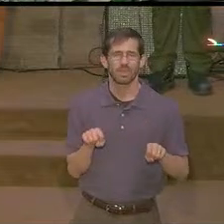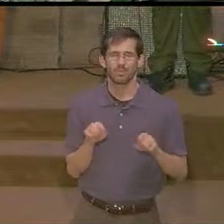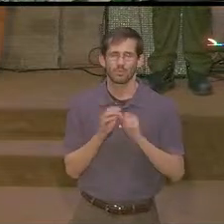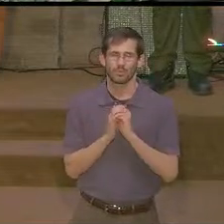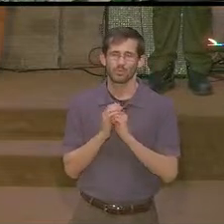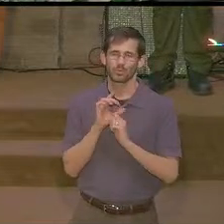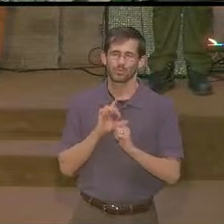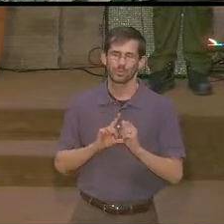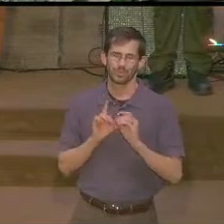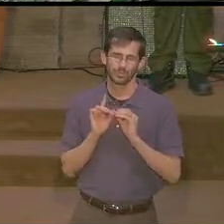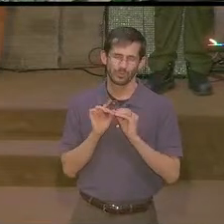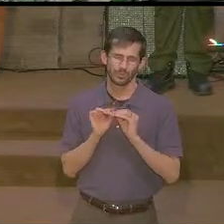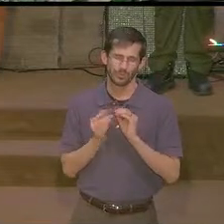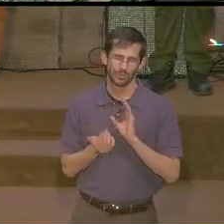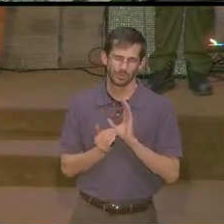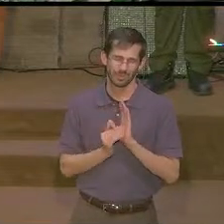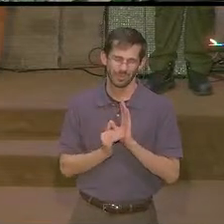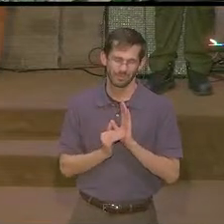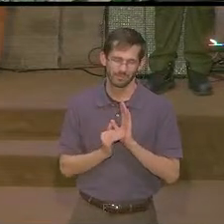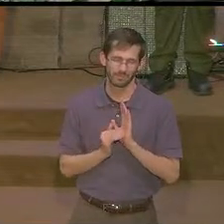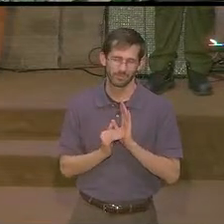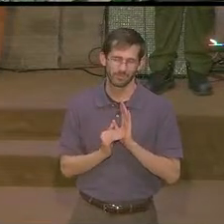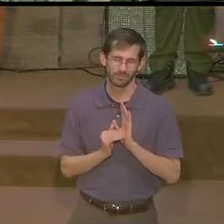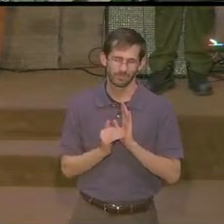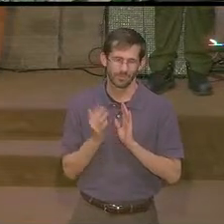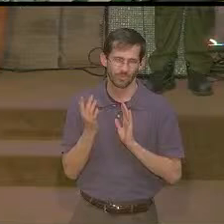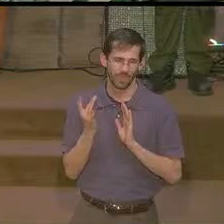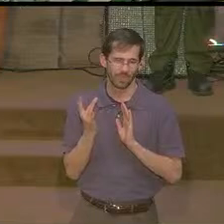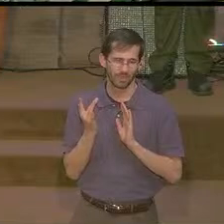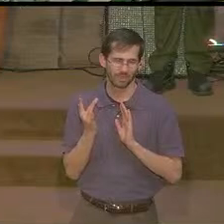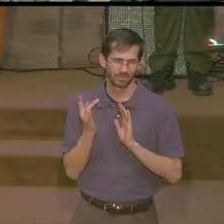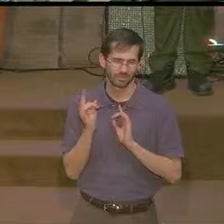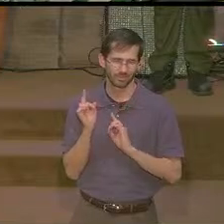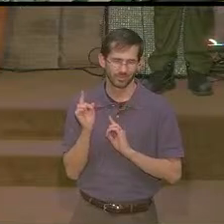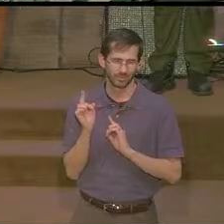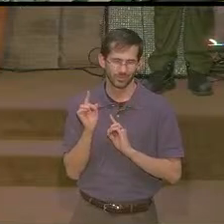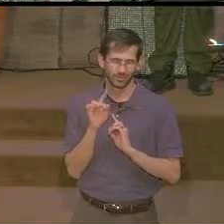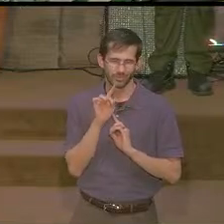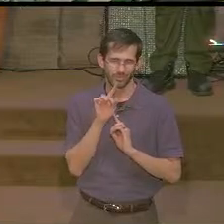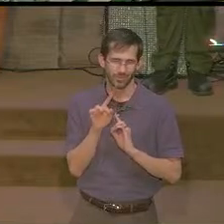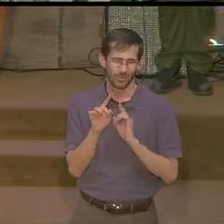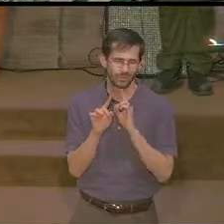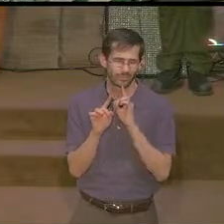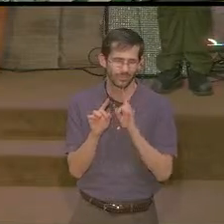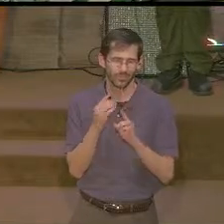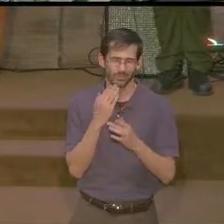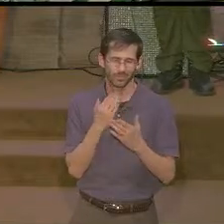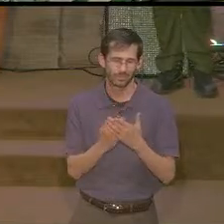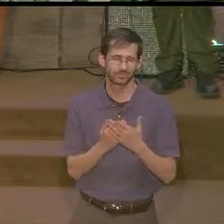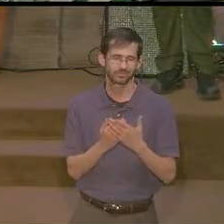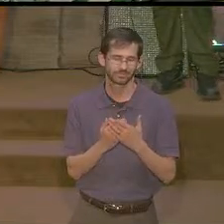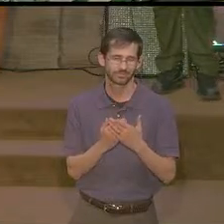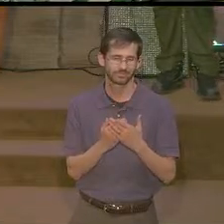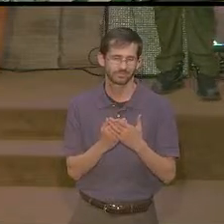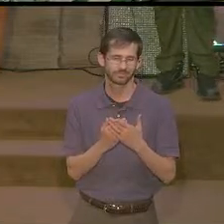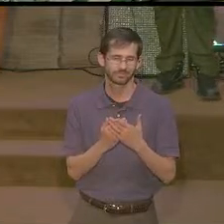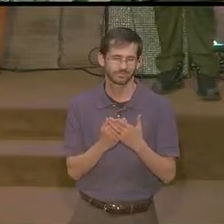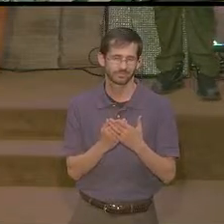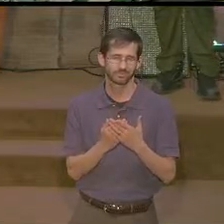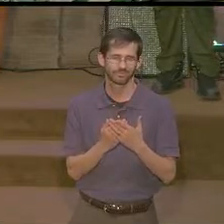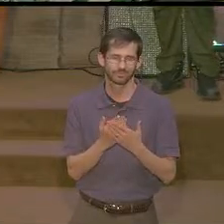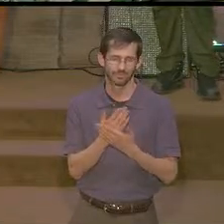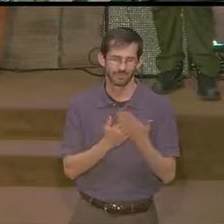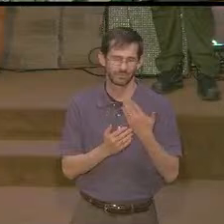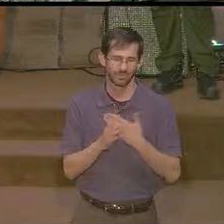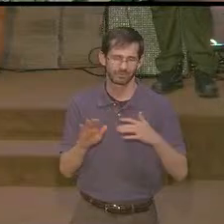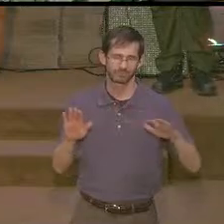more time, because you are so good. to me. Can you lift